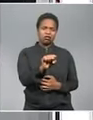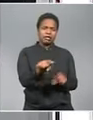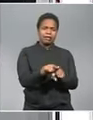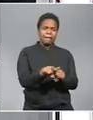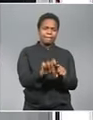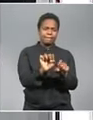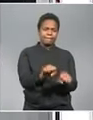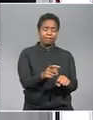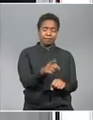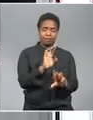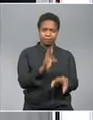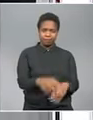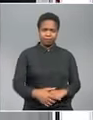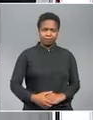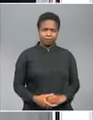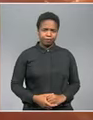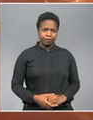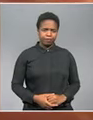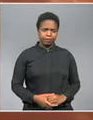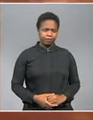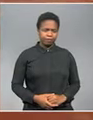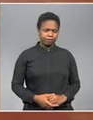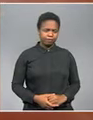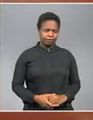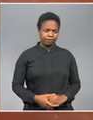amount. Dason Thathia filed this report.